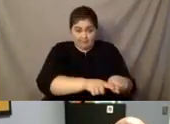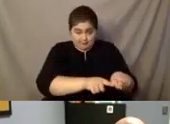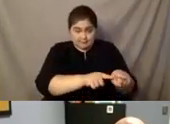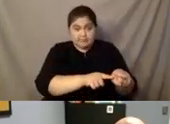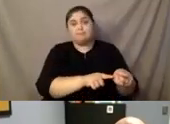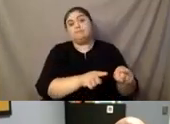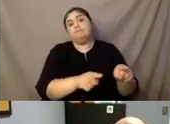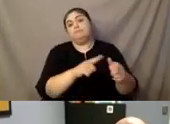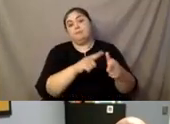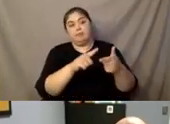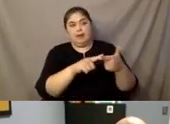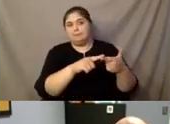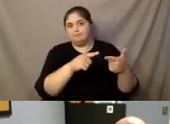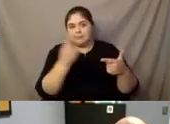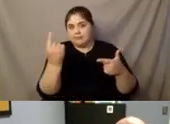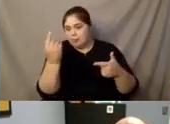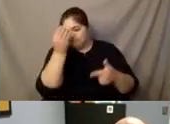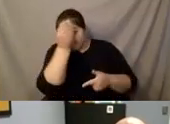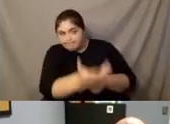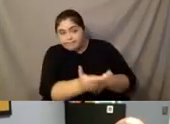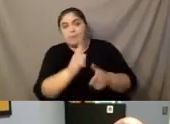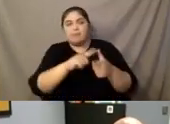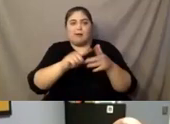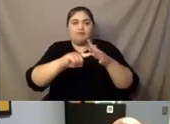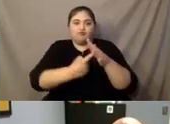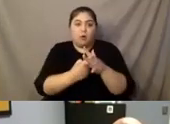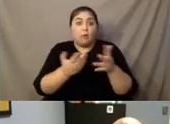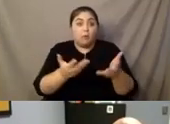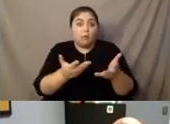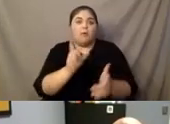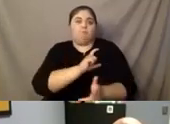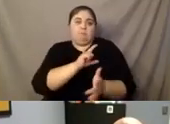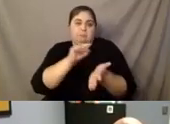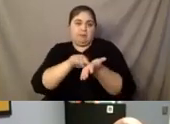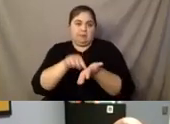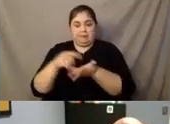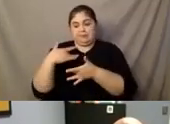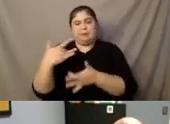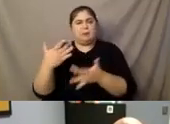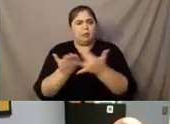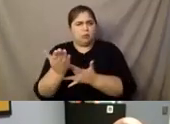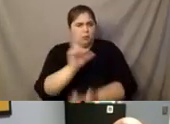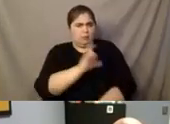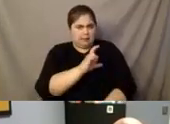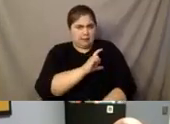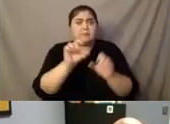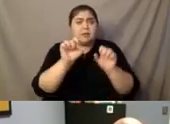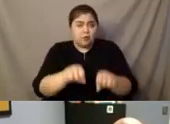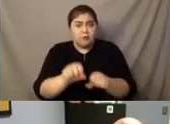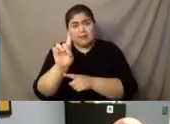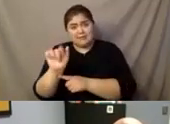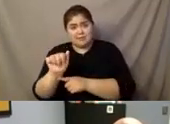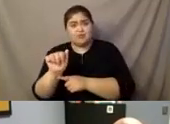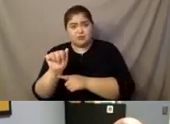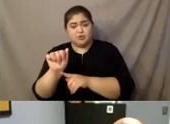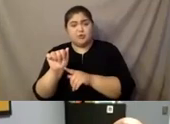some sort of disclosure, there is a police investigation. Generally, it starts with the police. There can be a district attorney's